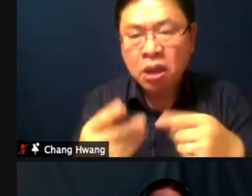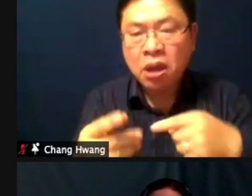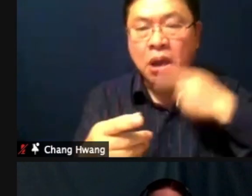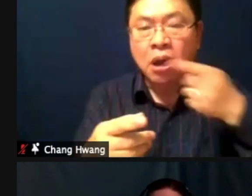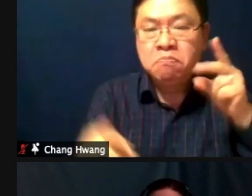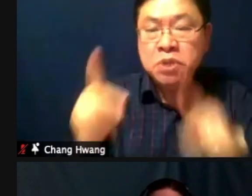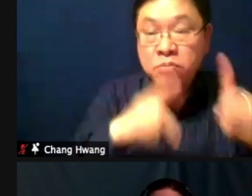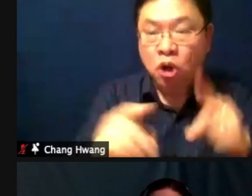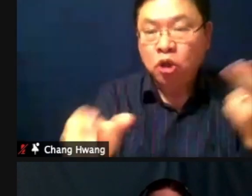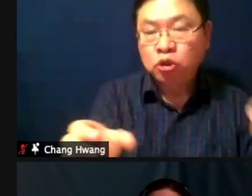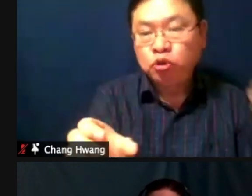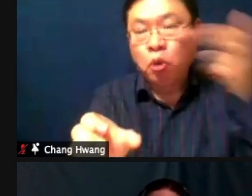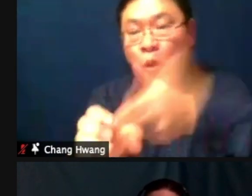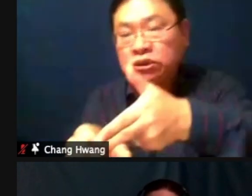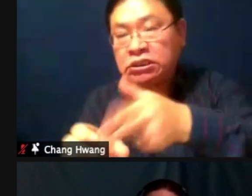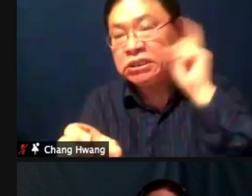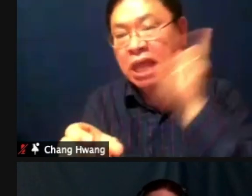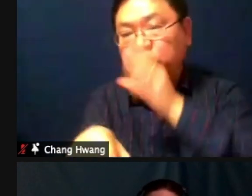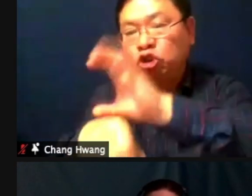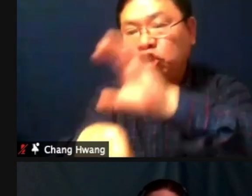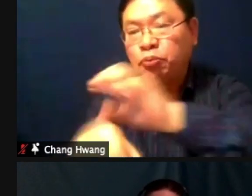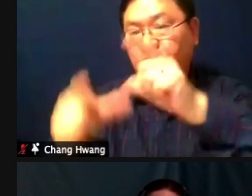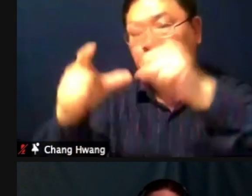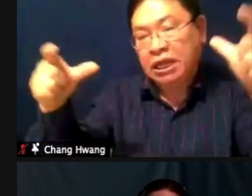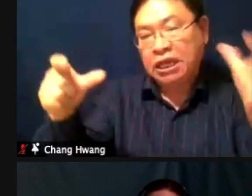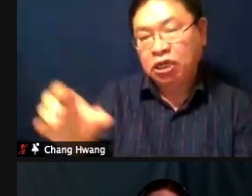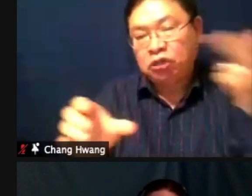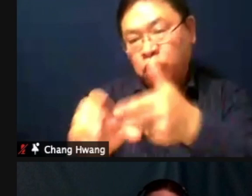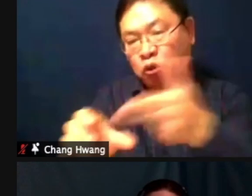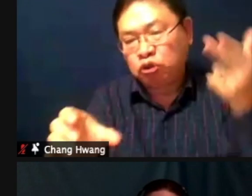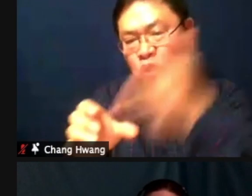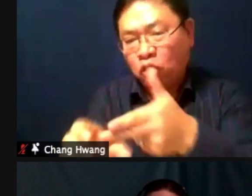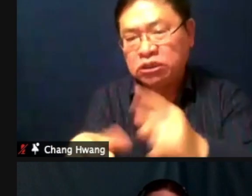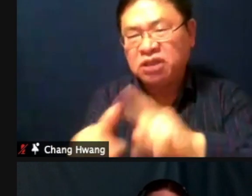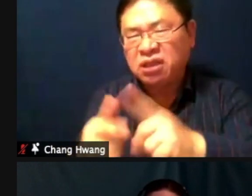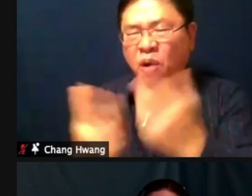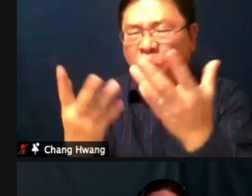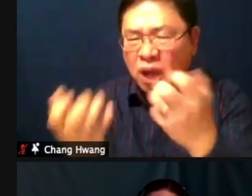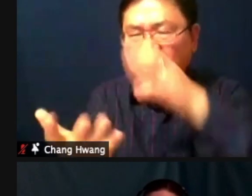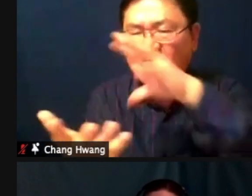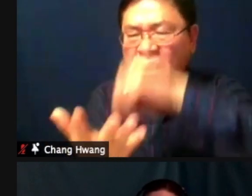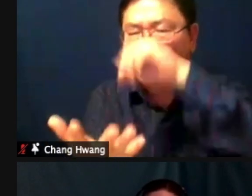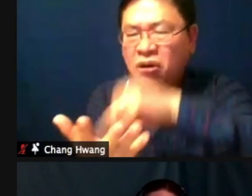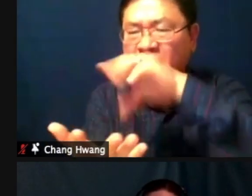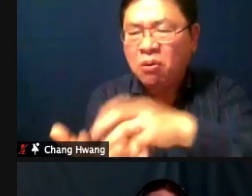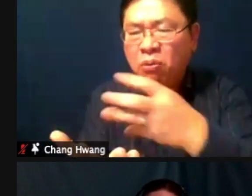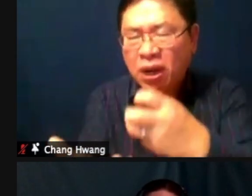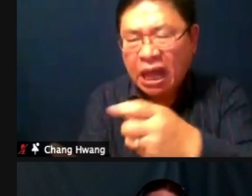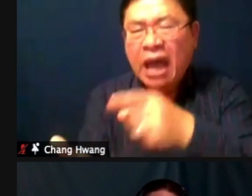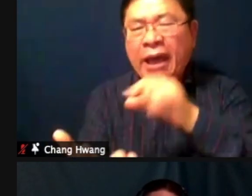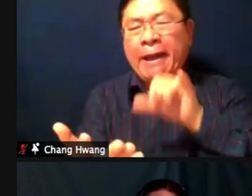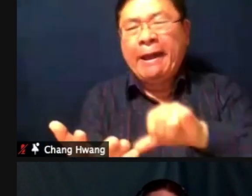why hearing people would want to create a sign language booklet. They were hoping to increase the deaf members of their